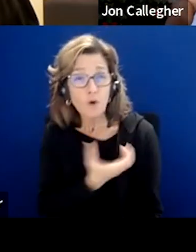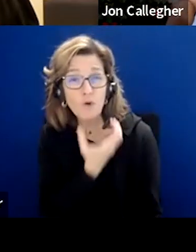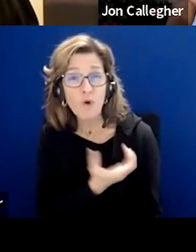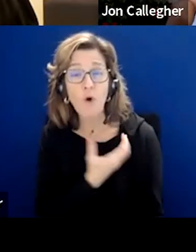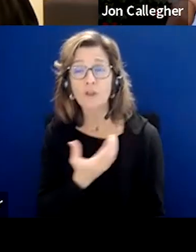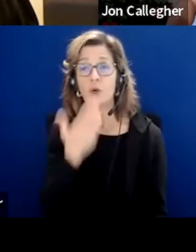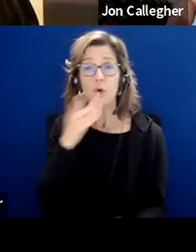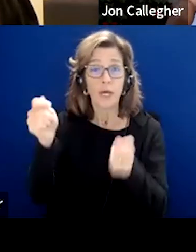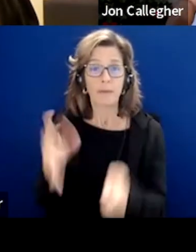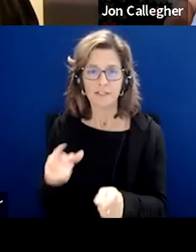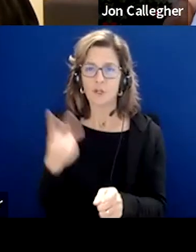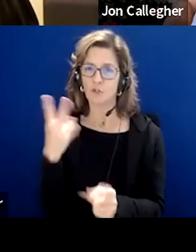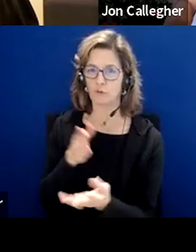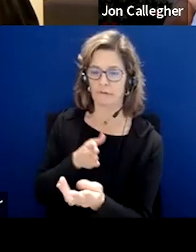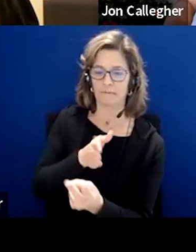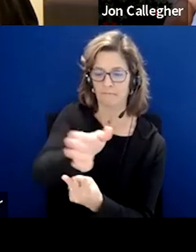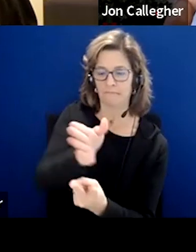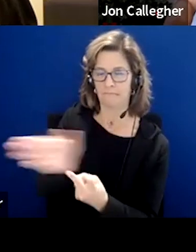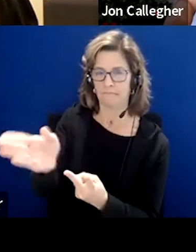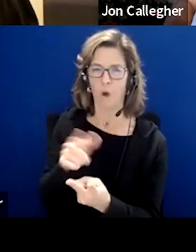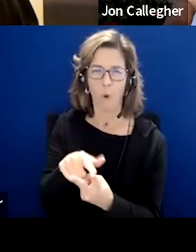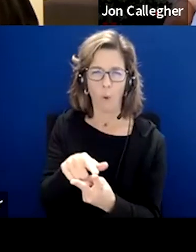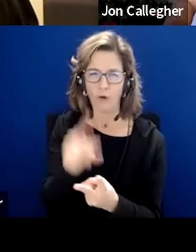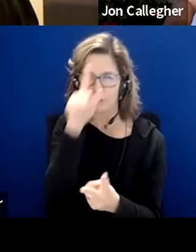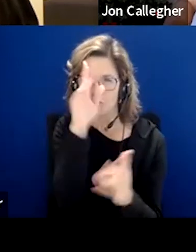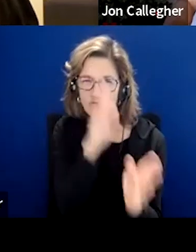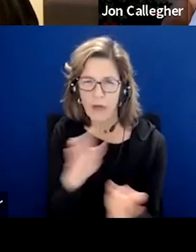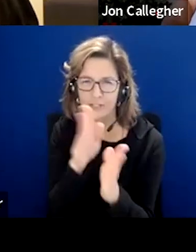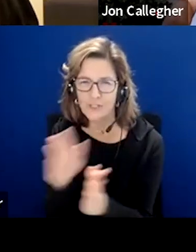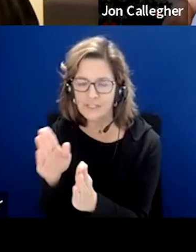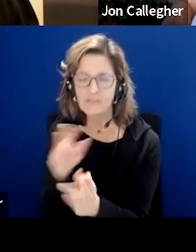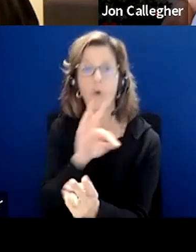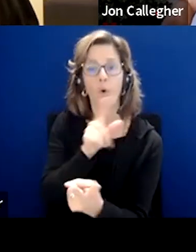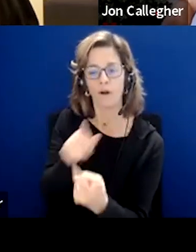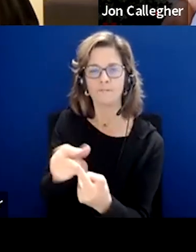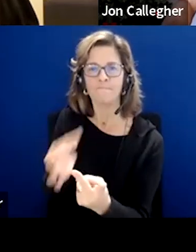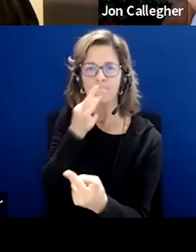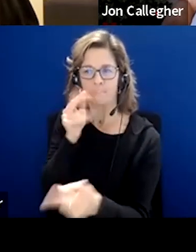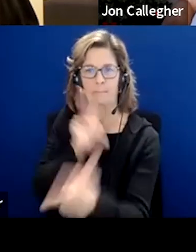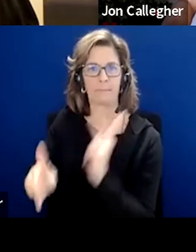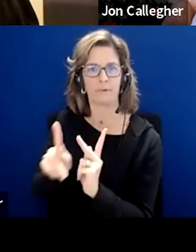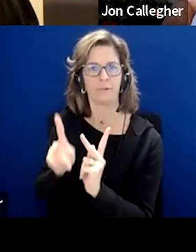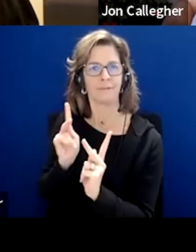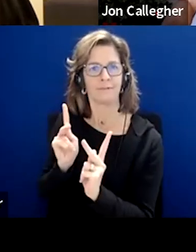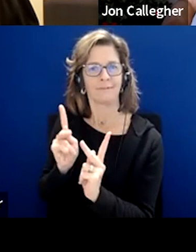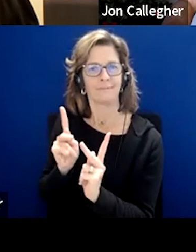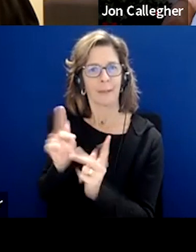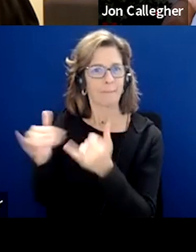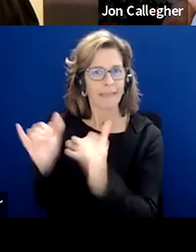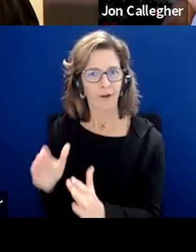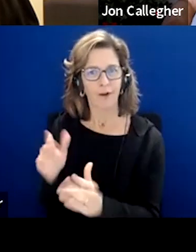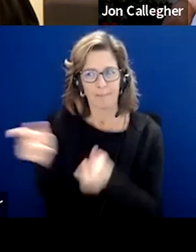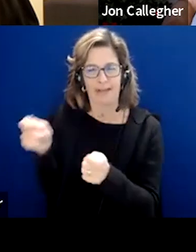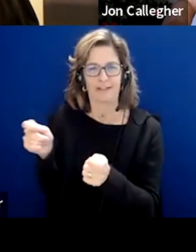two big molds. There's the great tactician, and then there's the great player manager. And I think both of them have proven that they